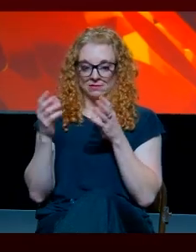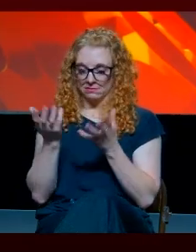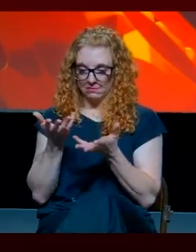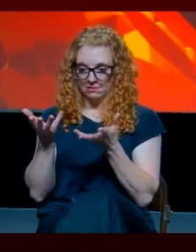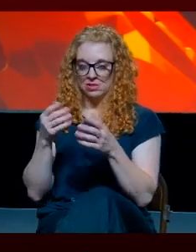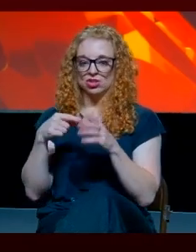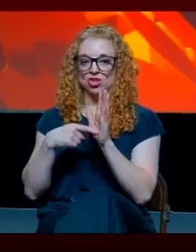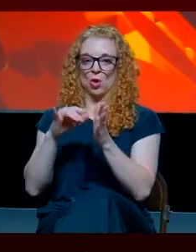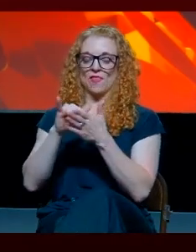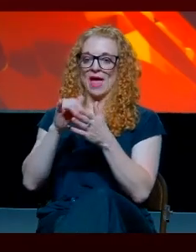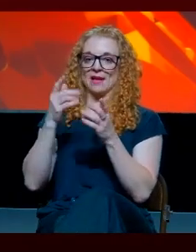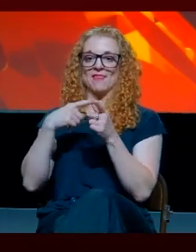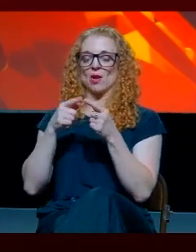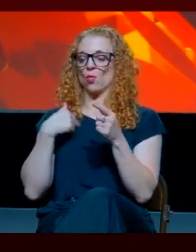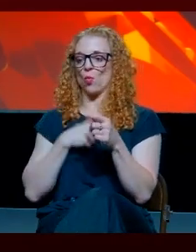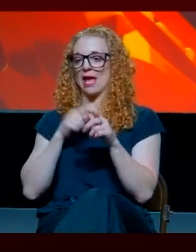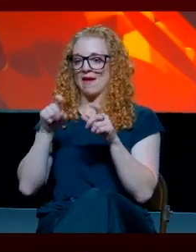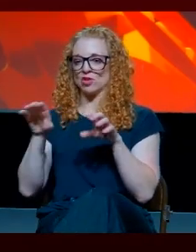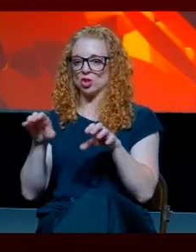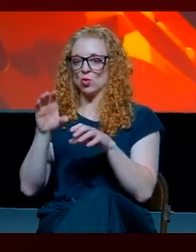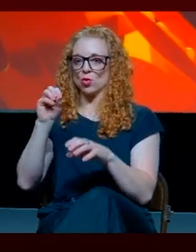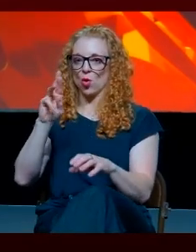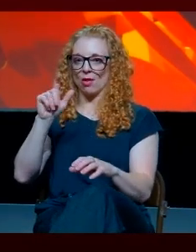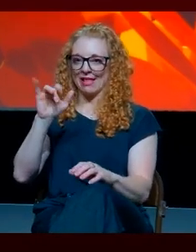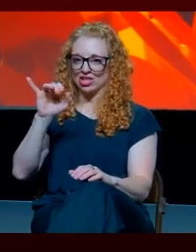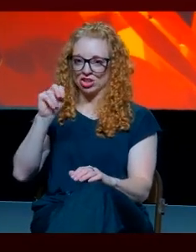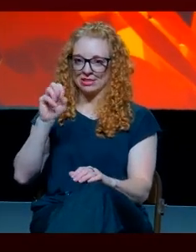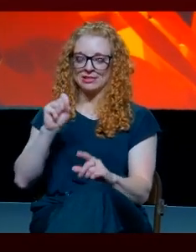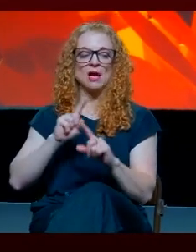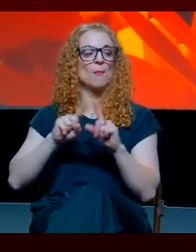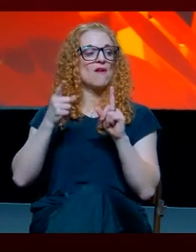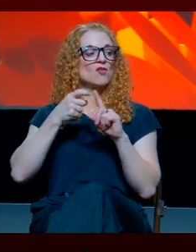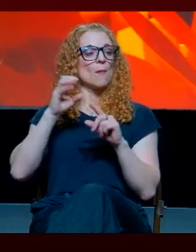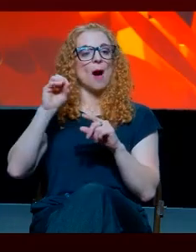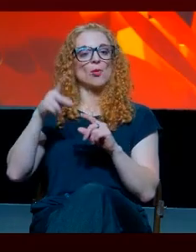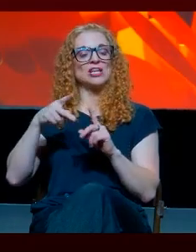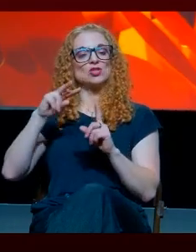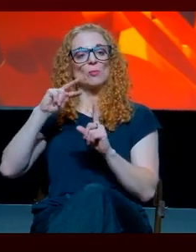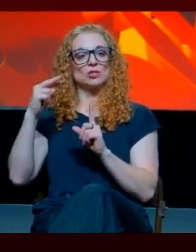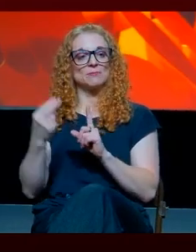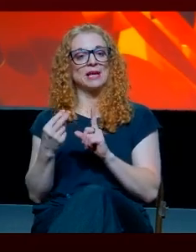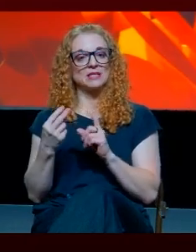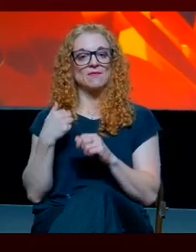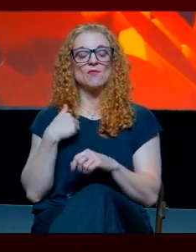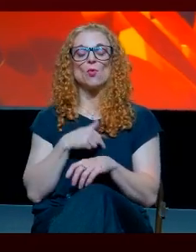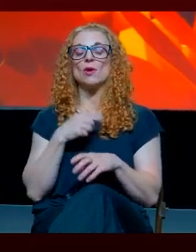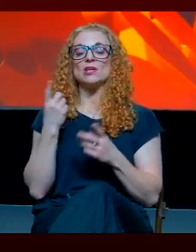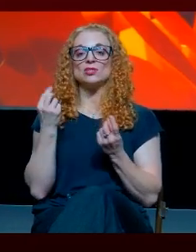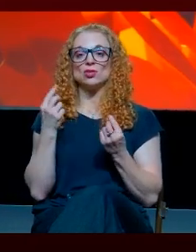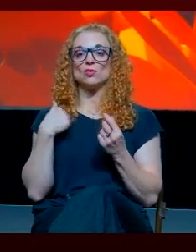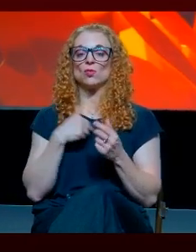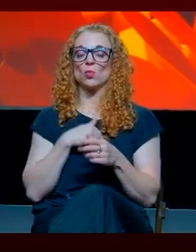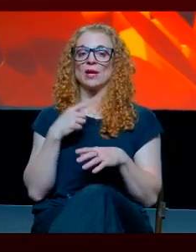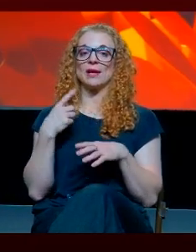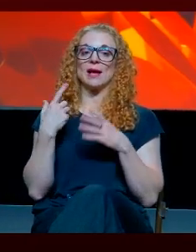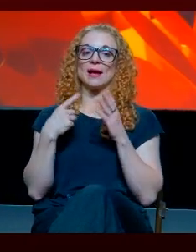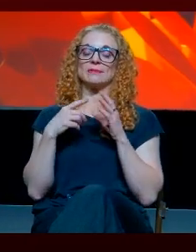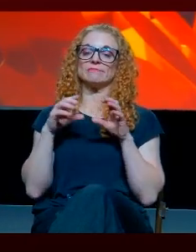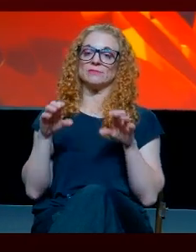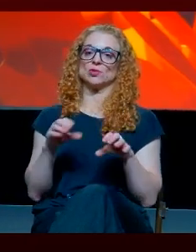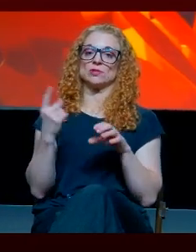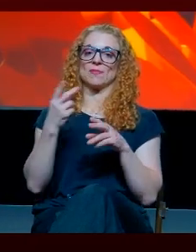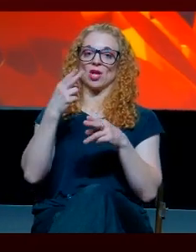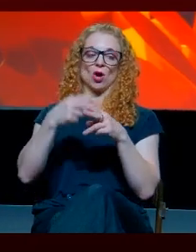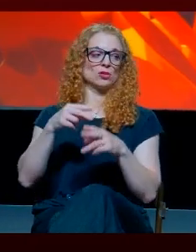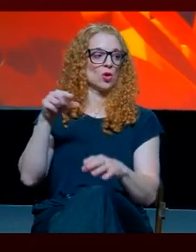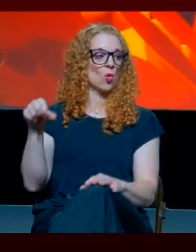to us doing correlations. From an operational perspective, what we do is we execute this thing we call a quantum